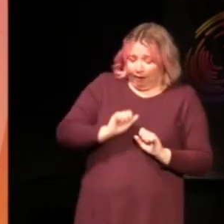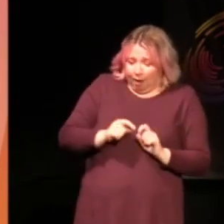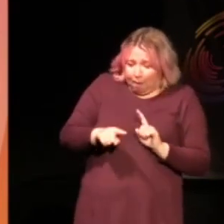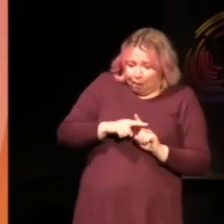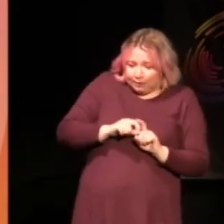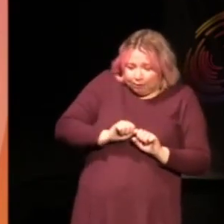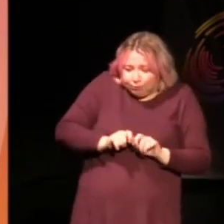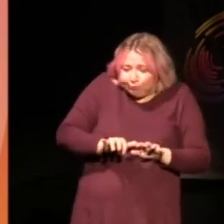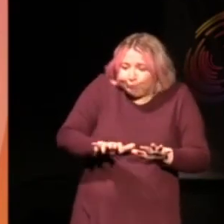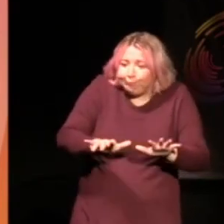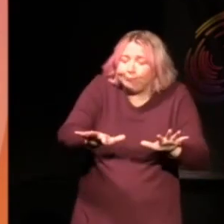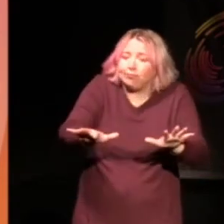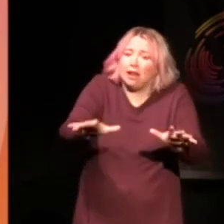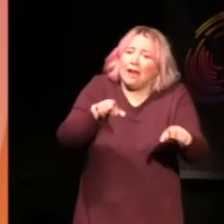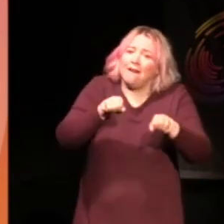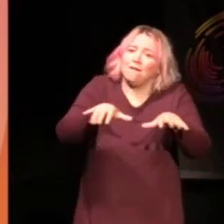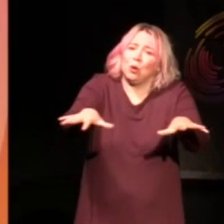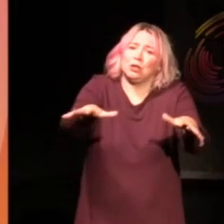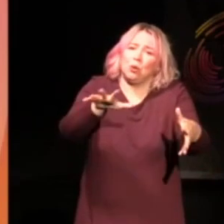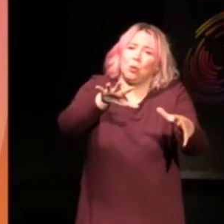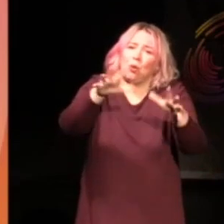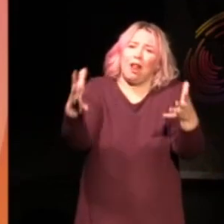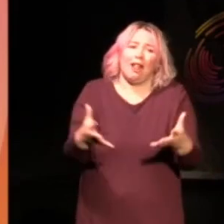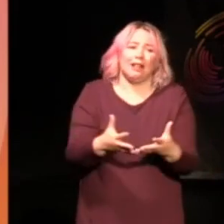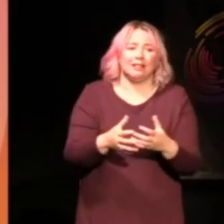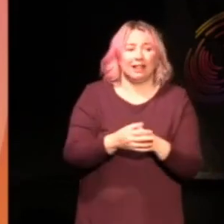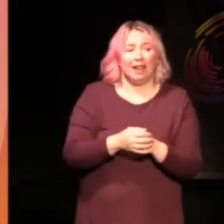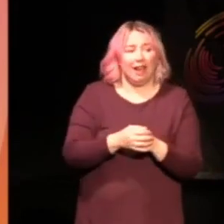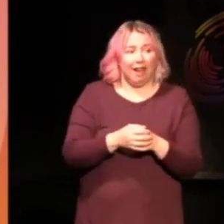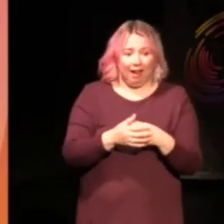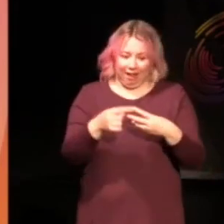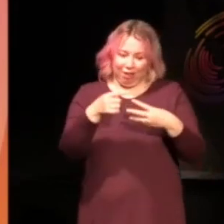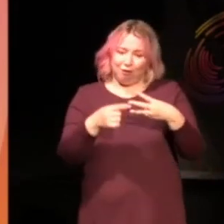Thank you. It's beautiful, beautiful questions.